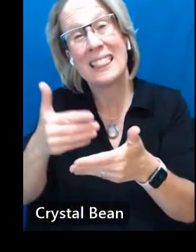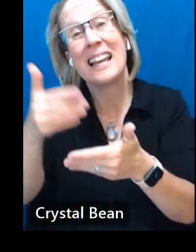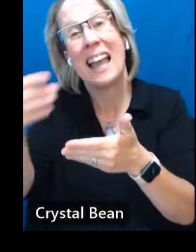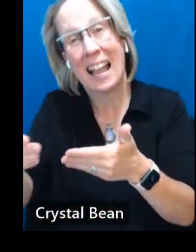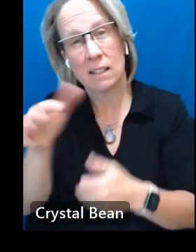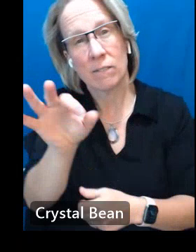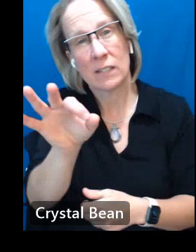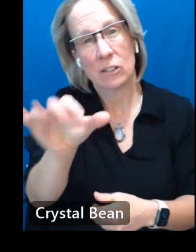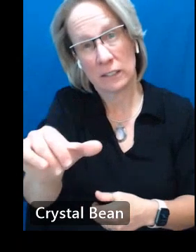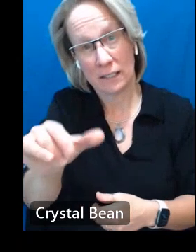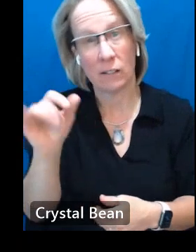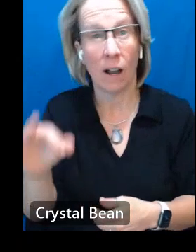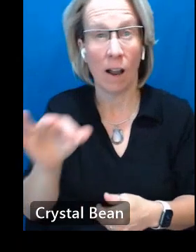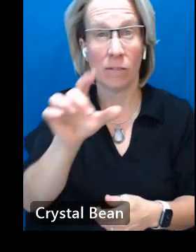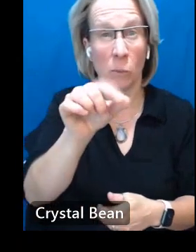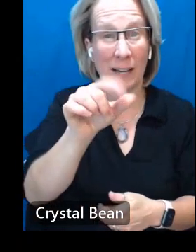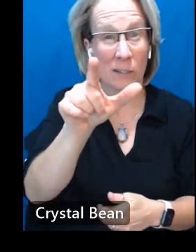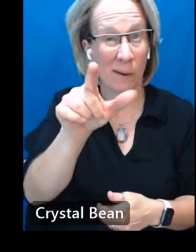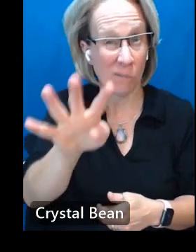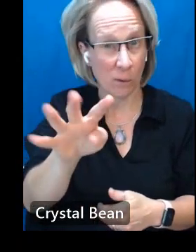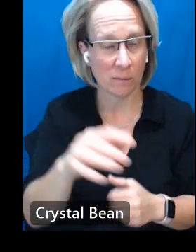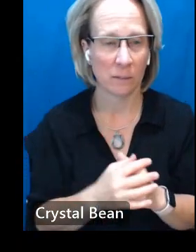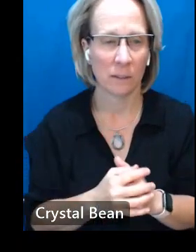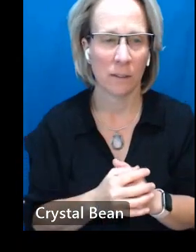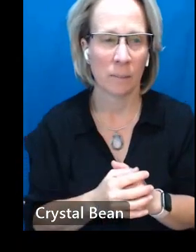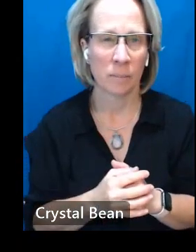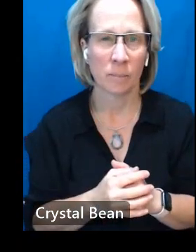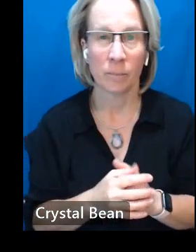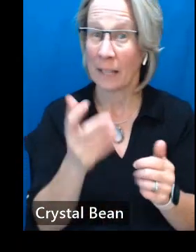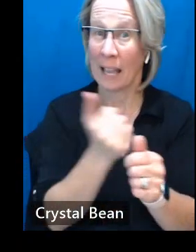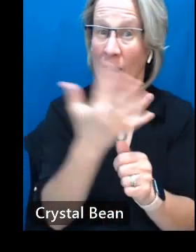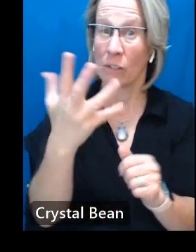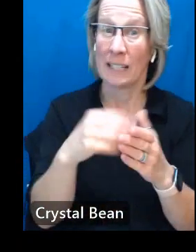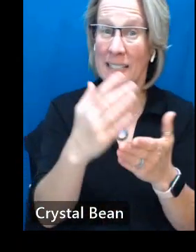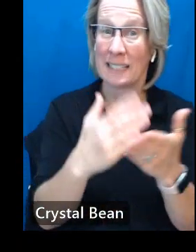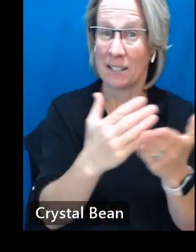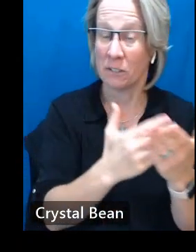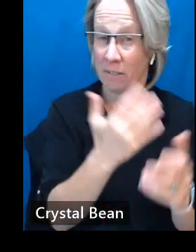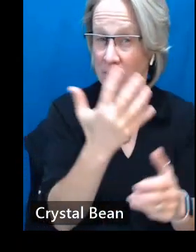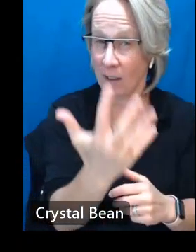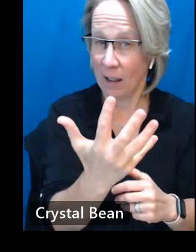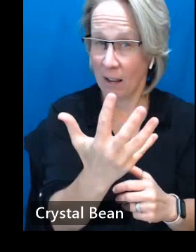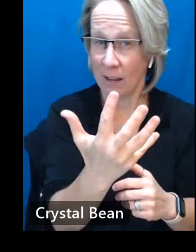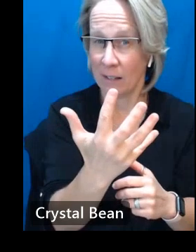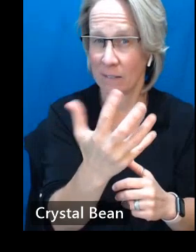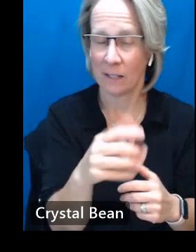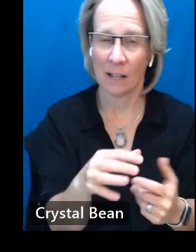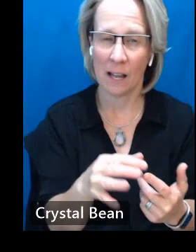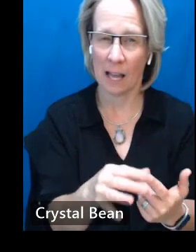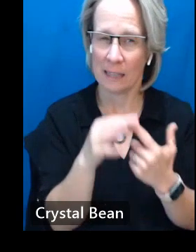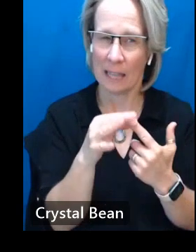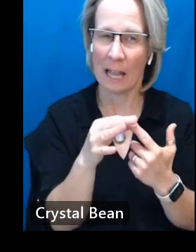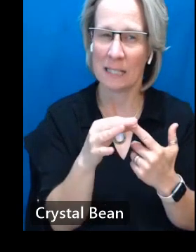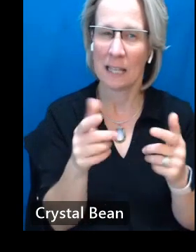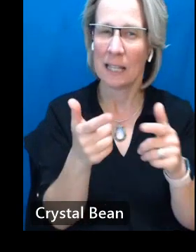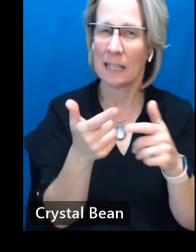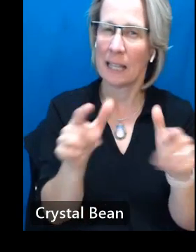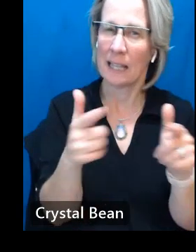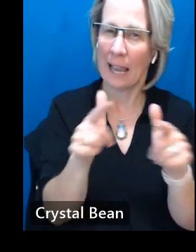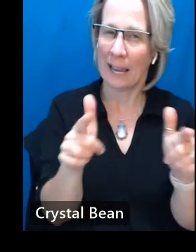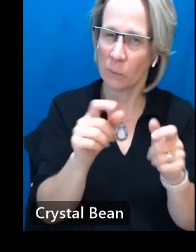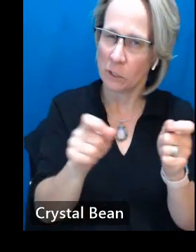FY24. Okay, so everything in Section 5, again, unless the language specifically says otherwise,